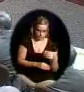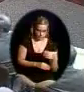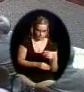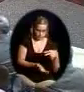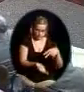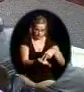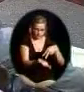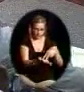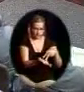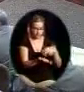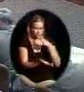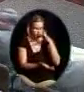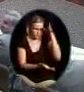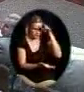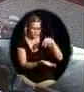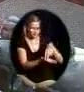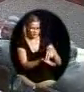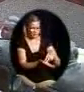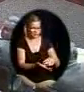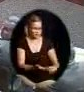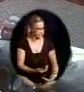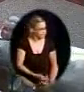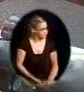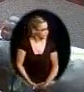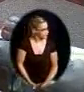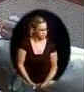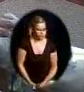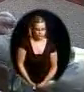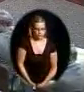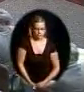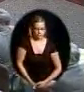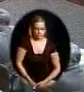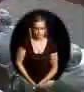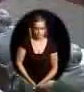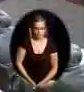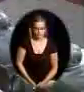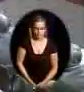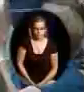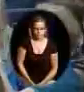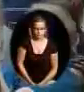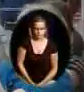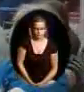Would you please stand? Oh, you are standing, and wave.